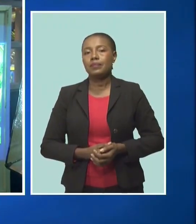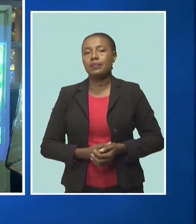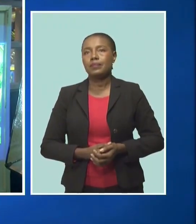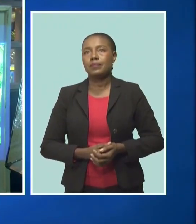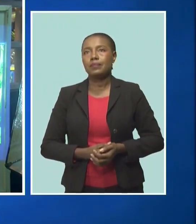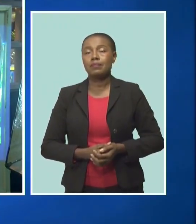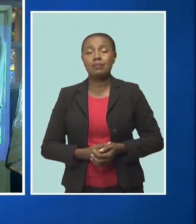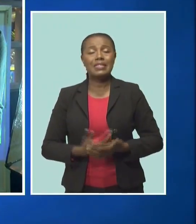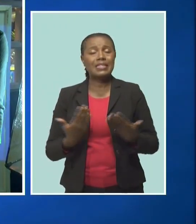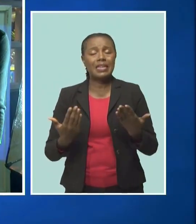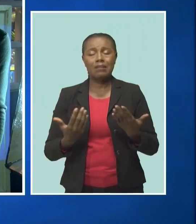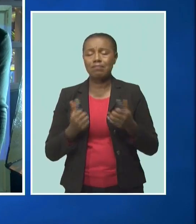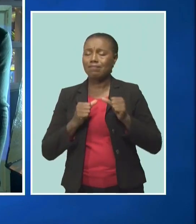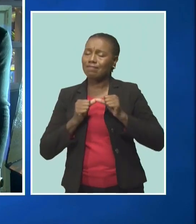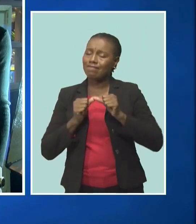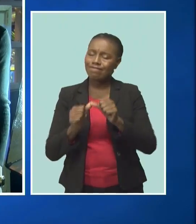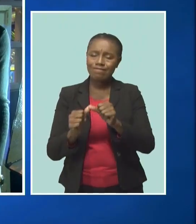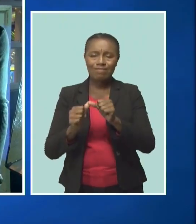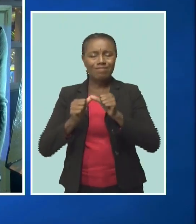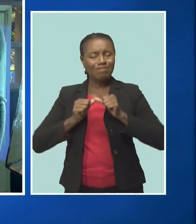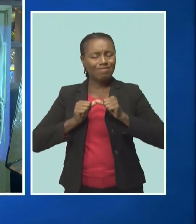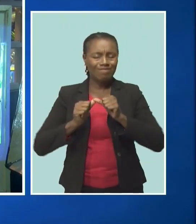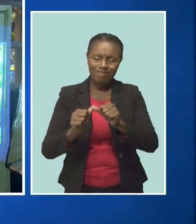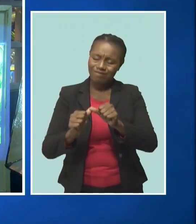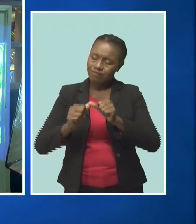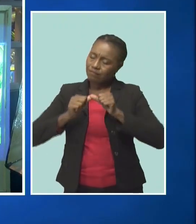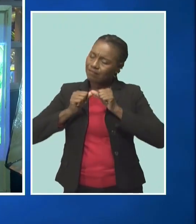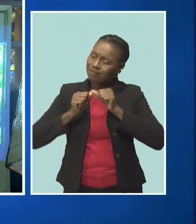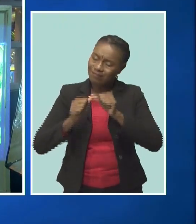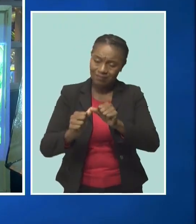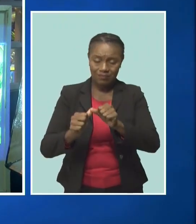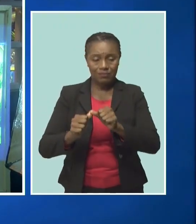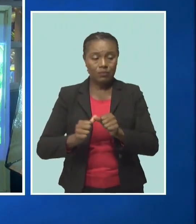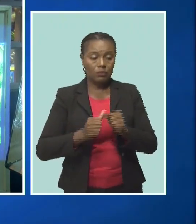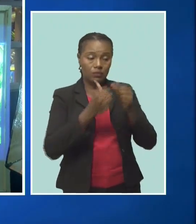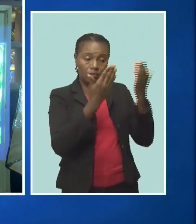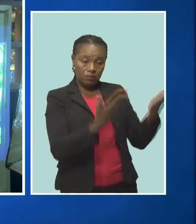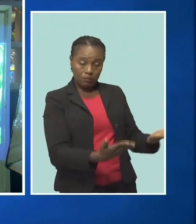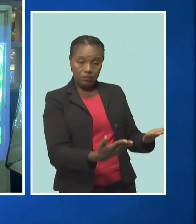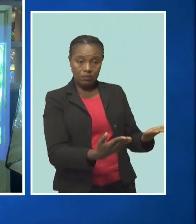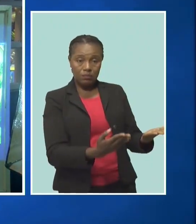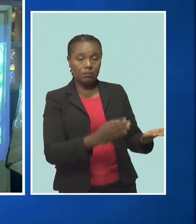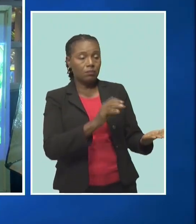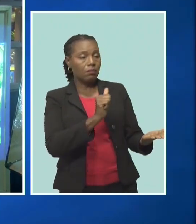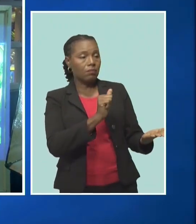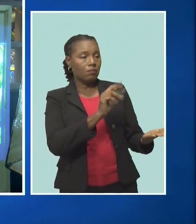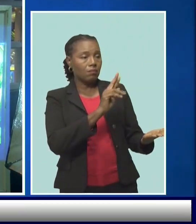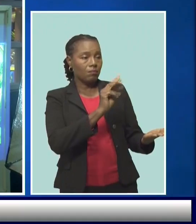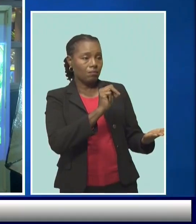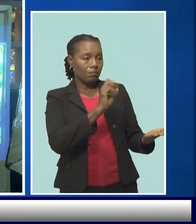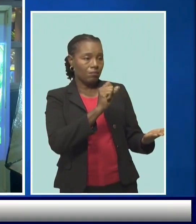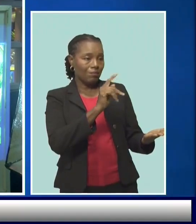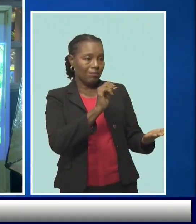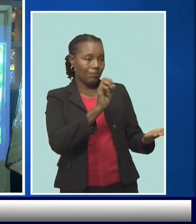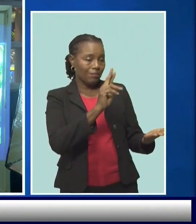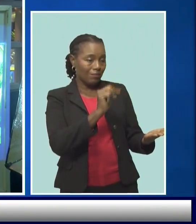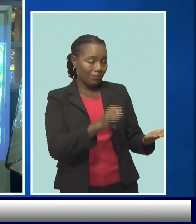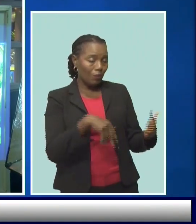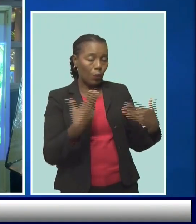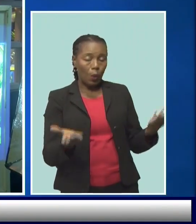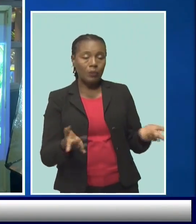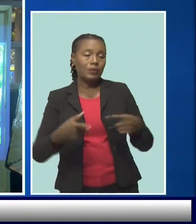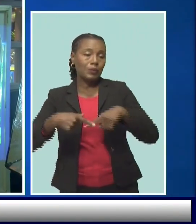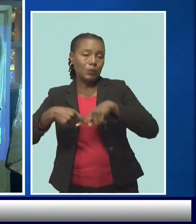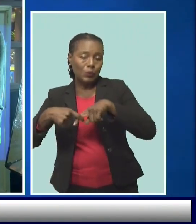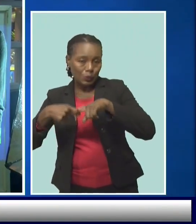He pushed past and he pushed past. And they said, Armstrong, you know, we taking a little hiatus in